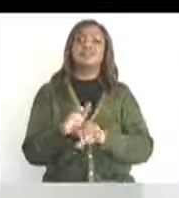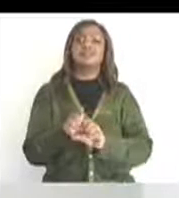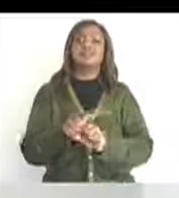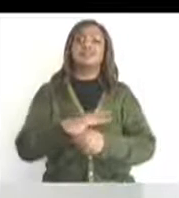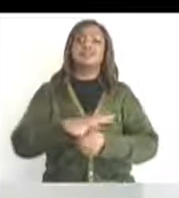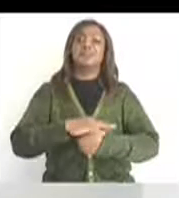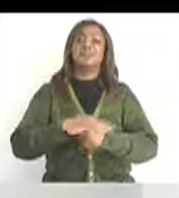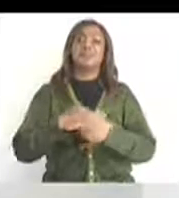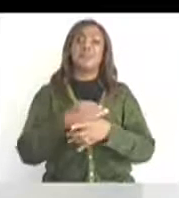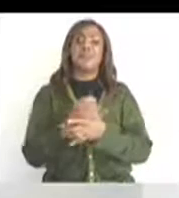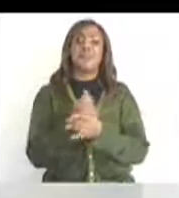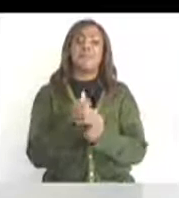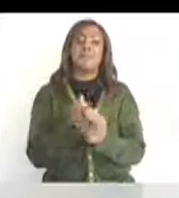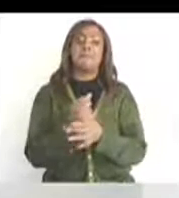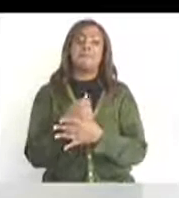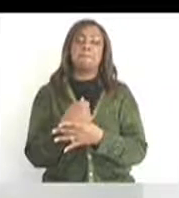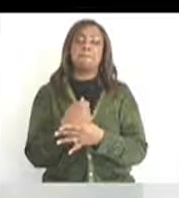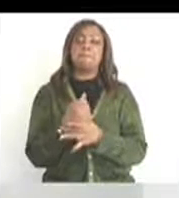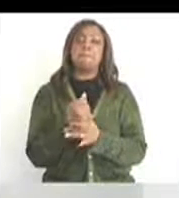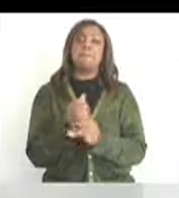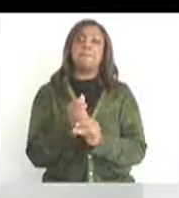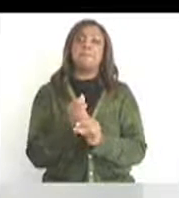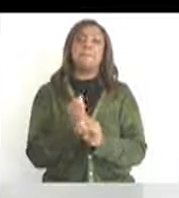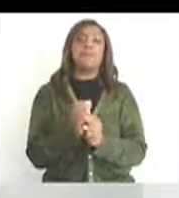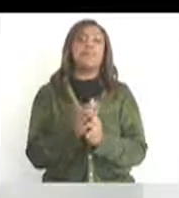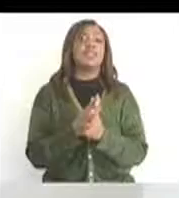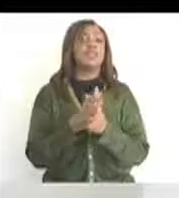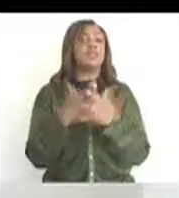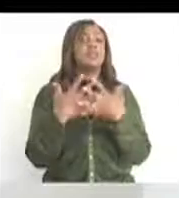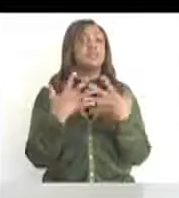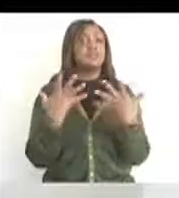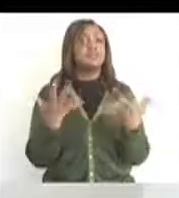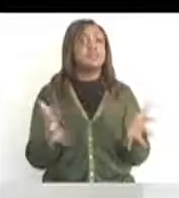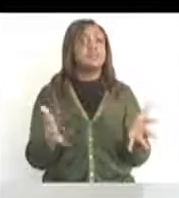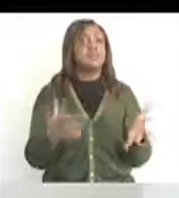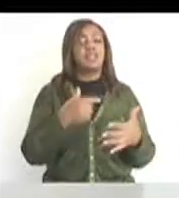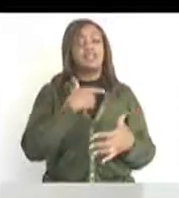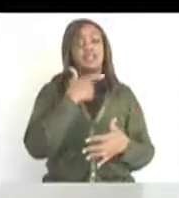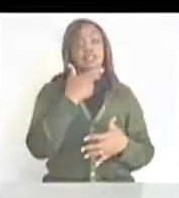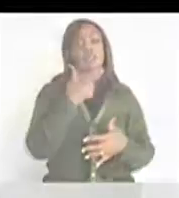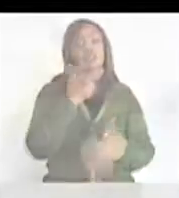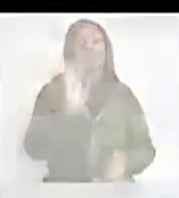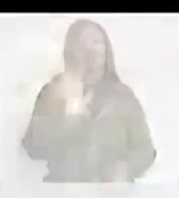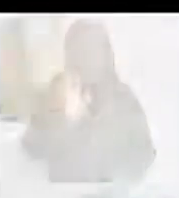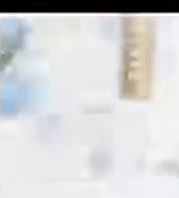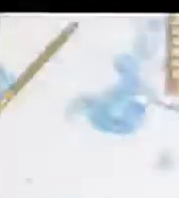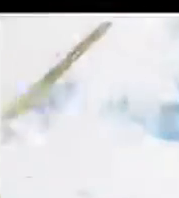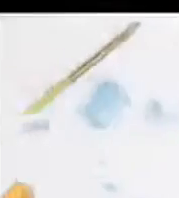Until next time, bye-bye.